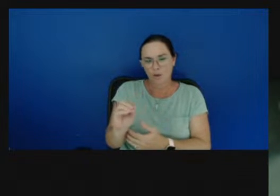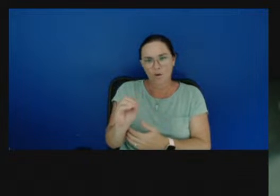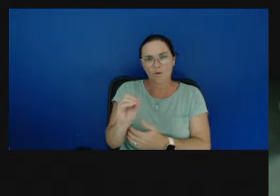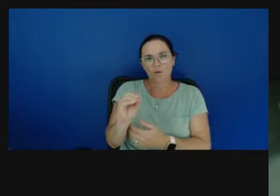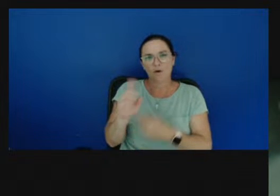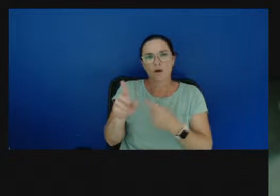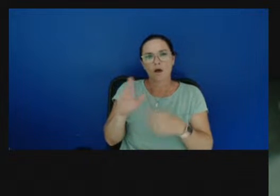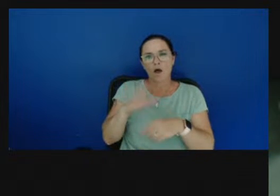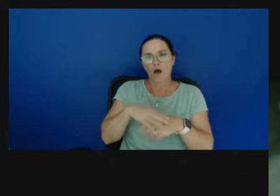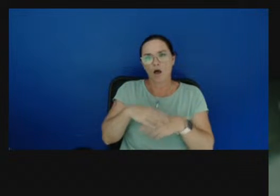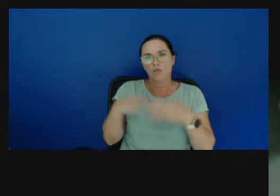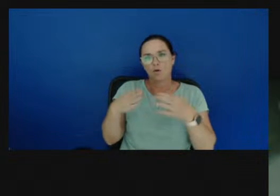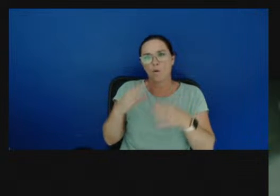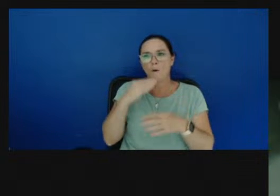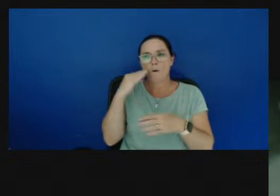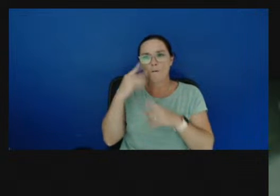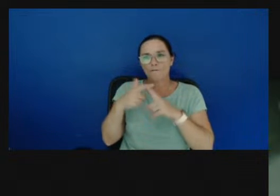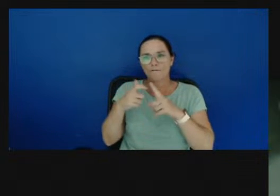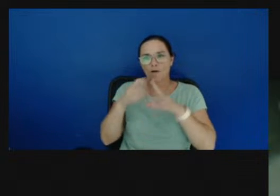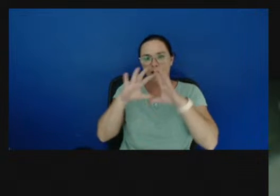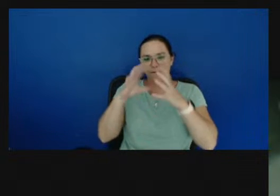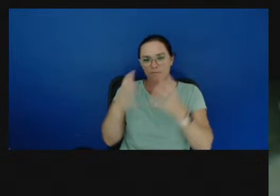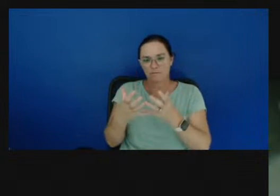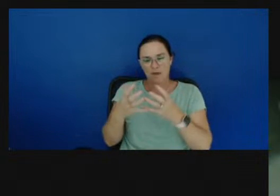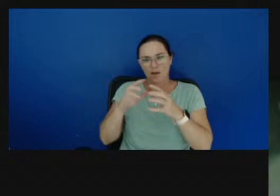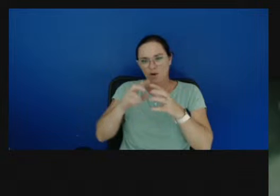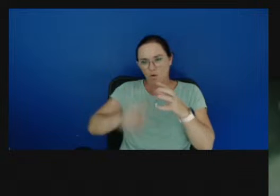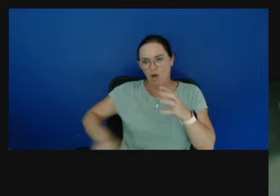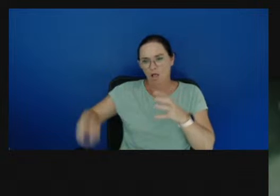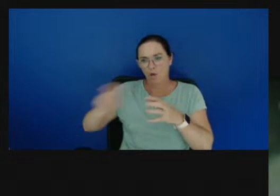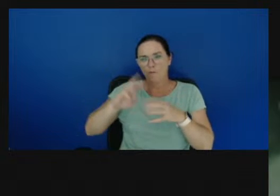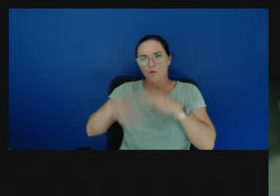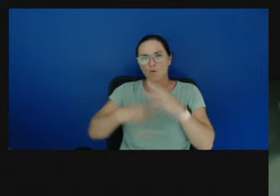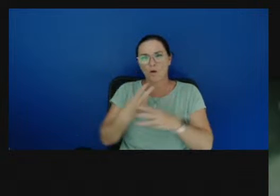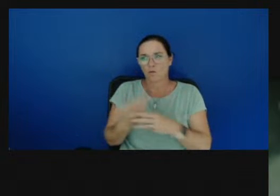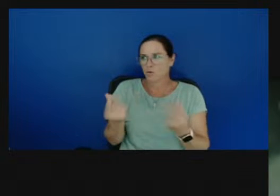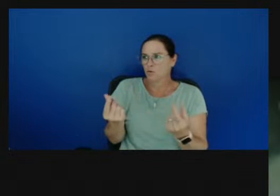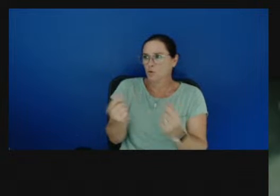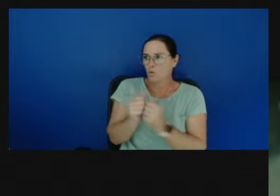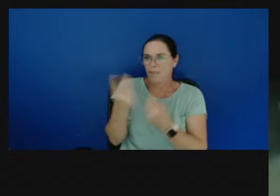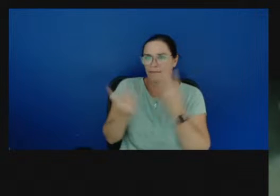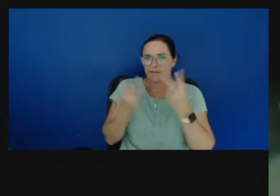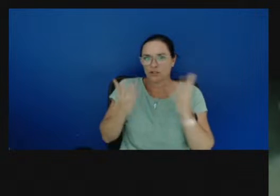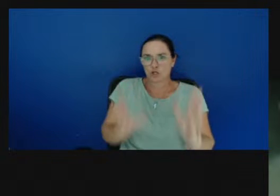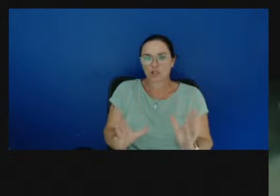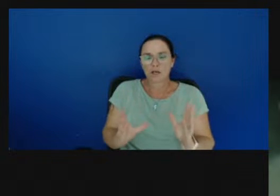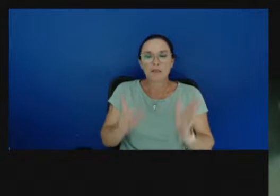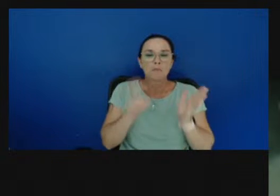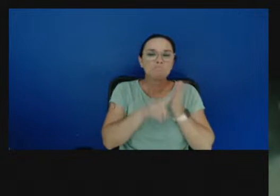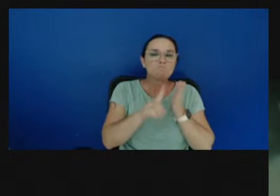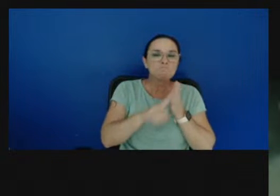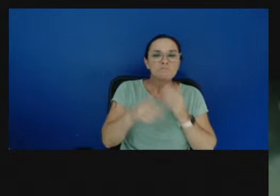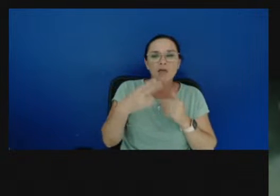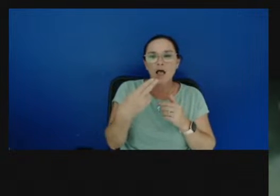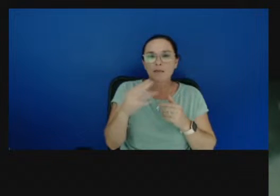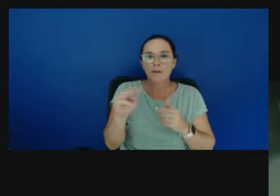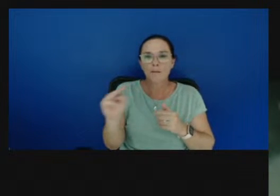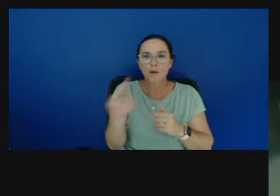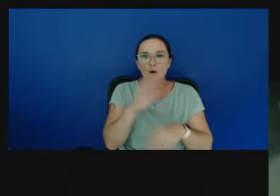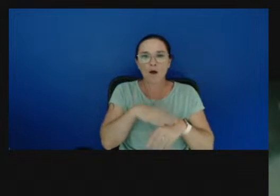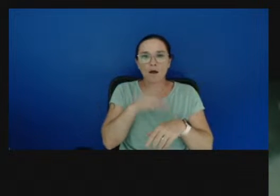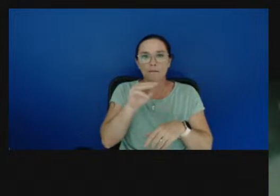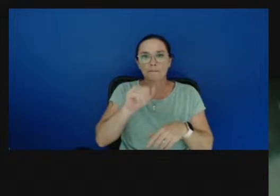of an around-the-world tour. What was he to do with the visitors? After an inspection of Halemaumau on May 9th,